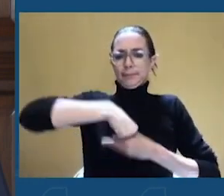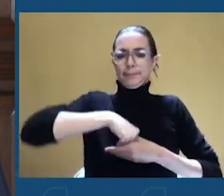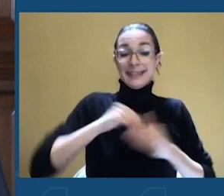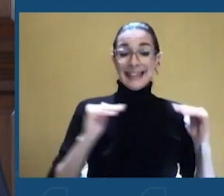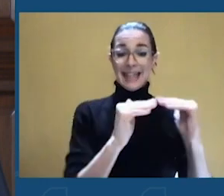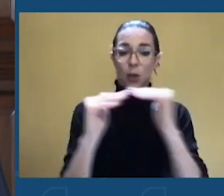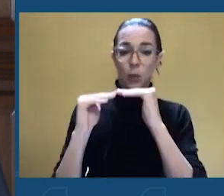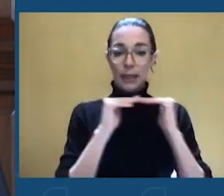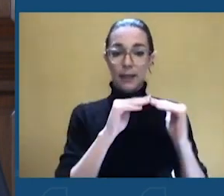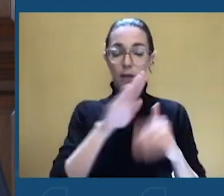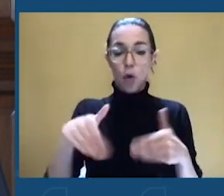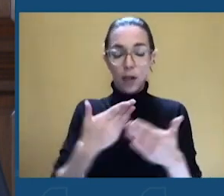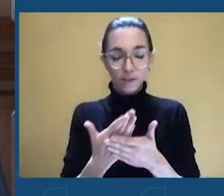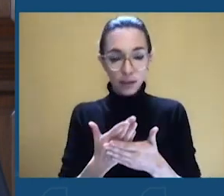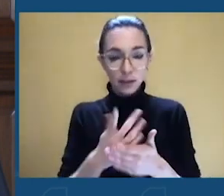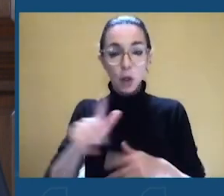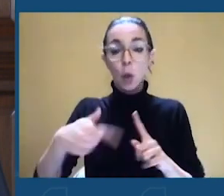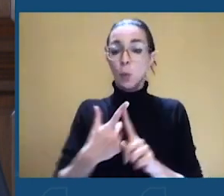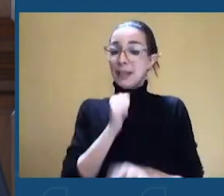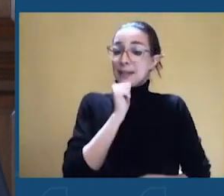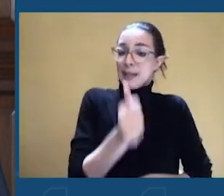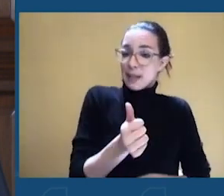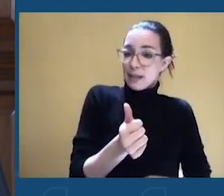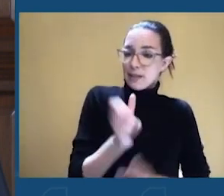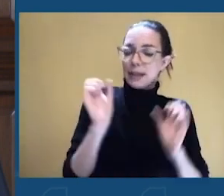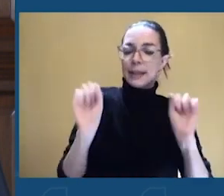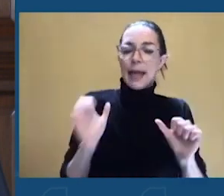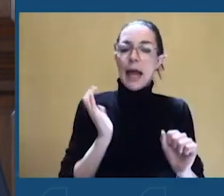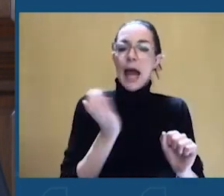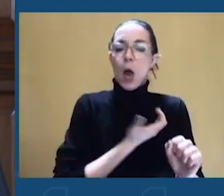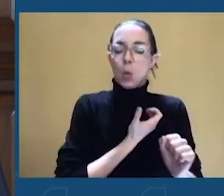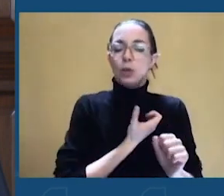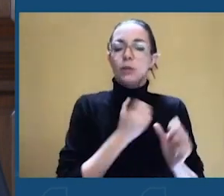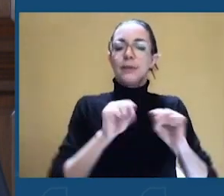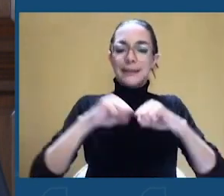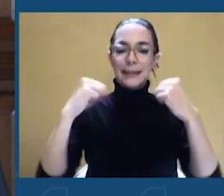does can our society be truly free and just.